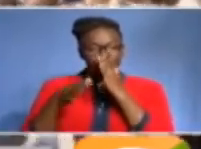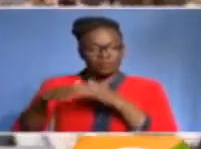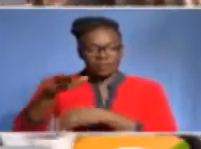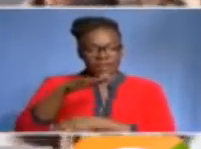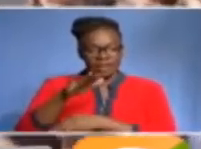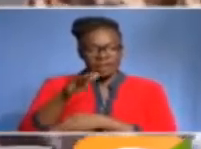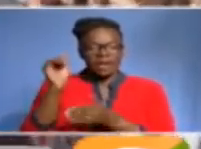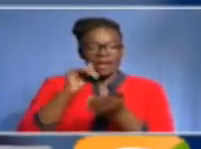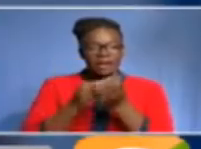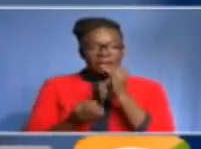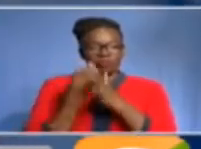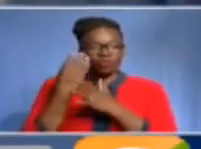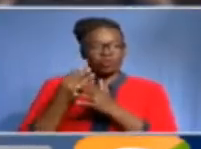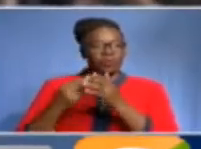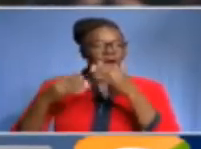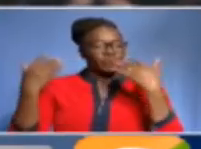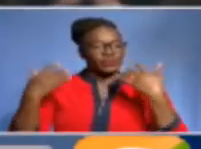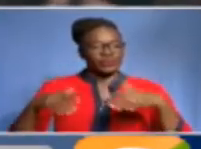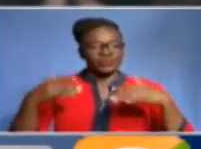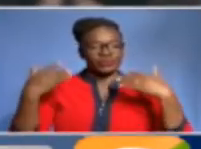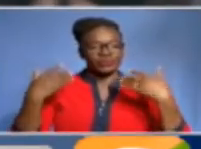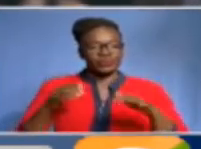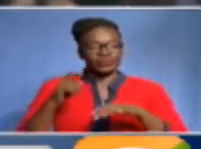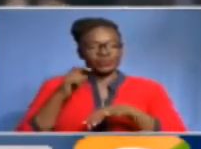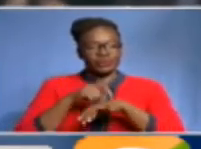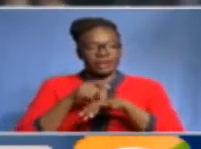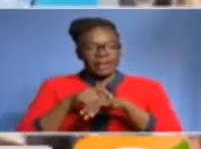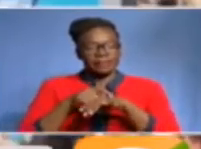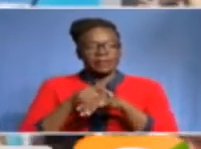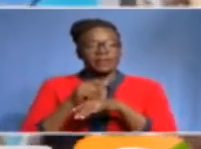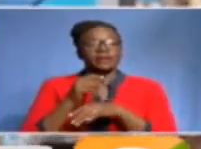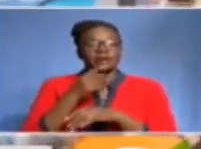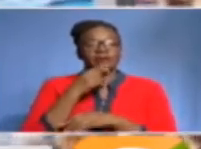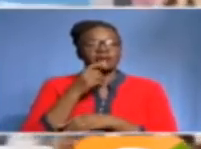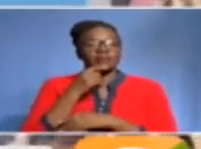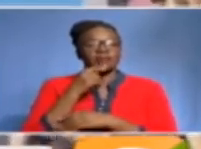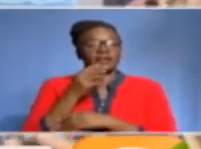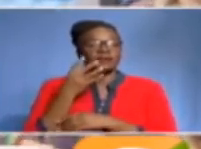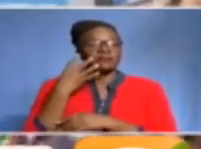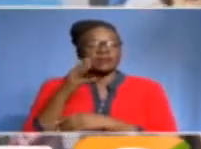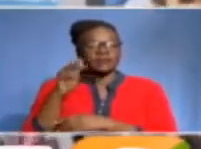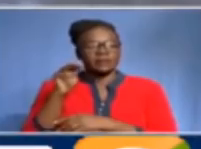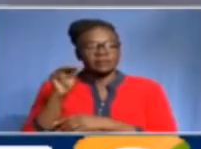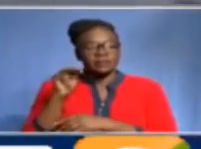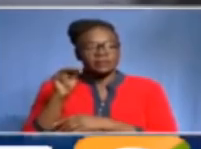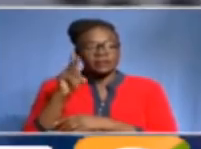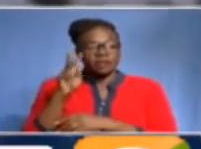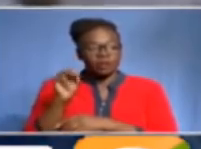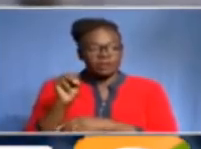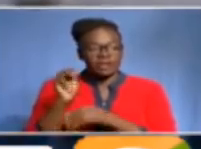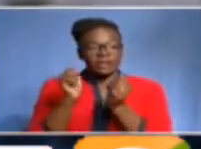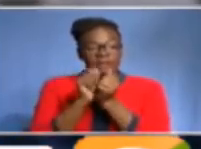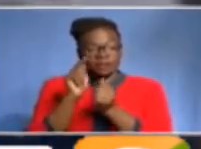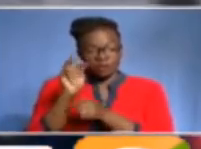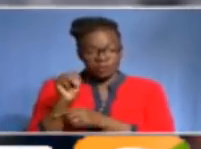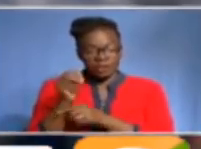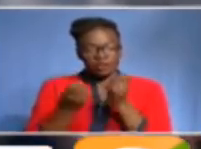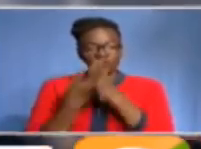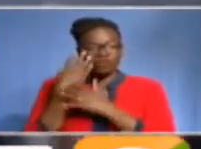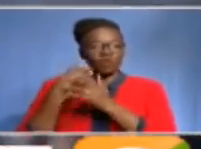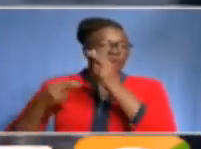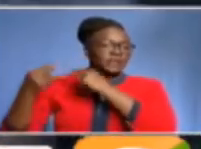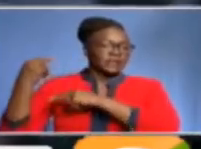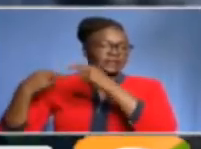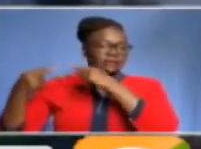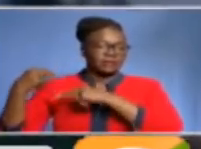memorable moment in the men's 42 kilometers race as Eliud Kipchoge made his way smiling to the finish line to make marathon history.